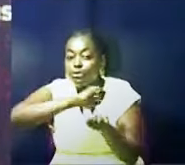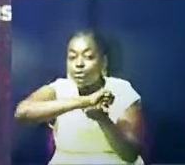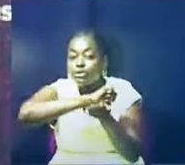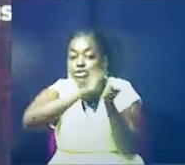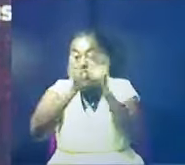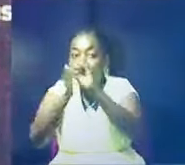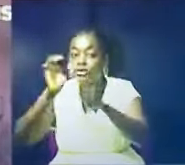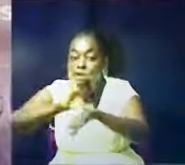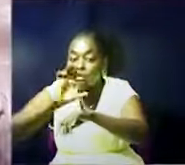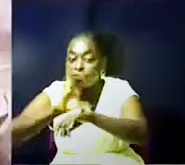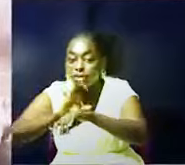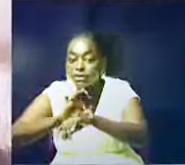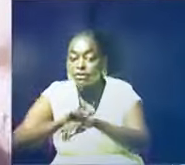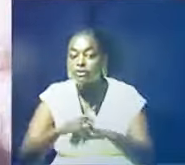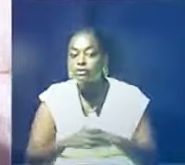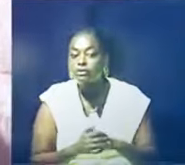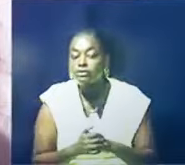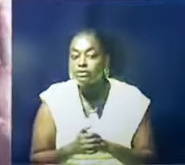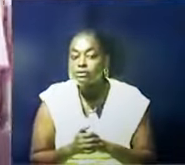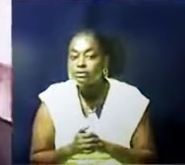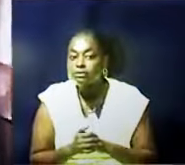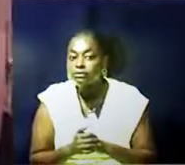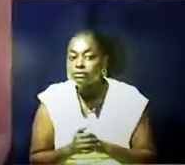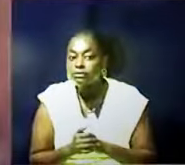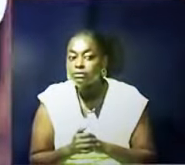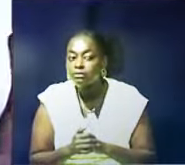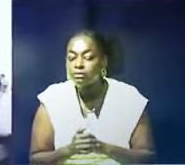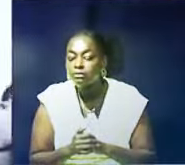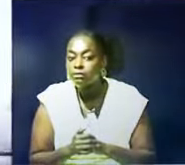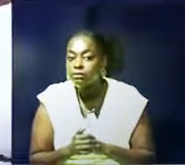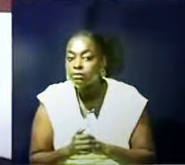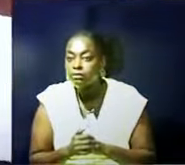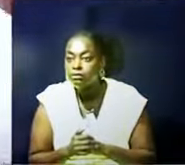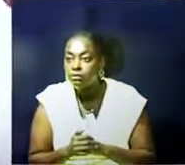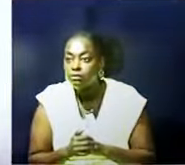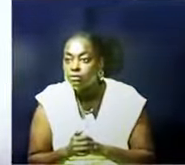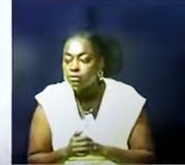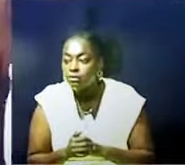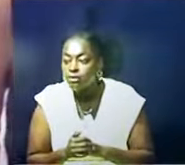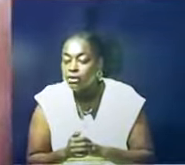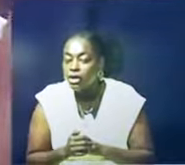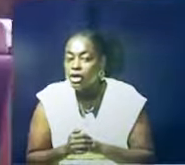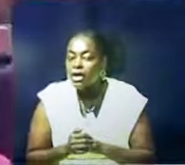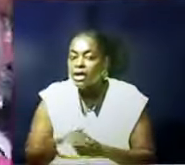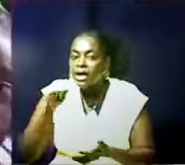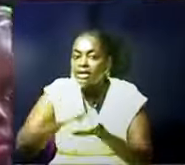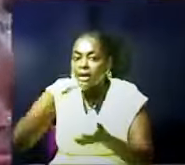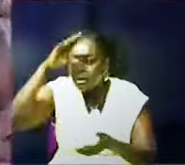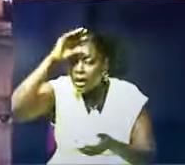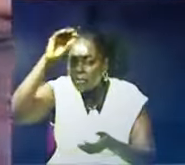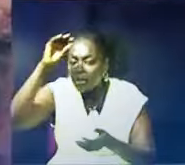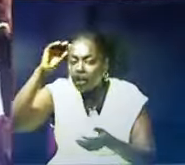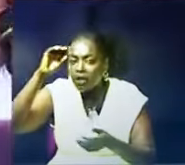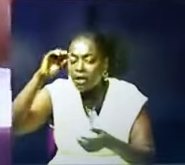trade. And he wanted a liberation for these poor